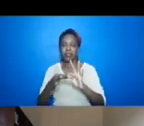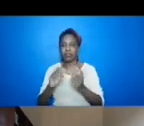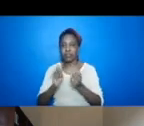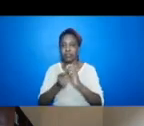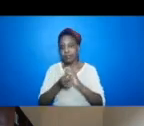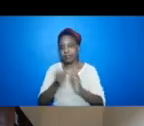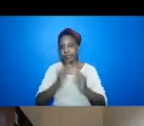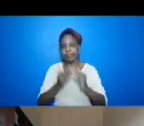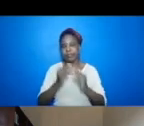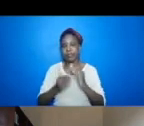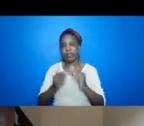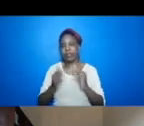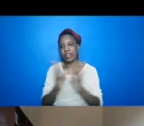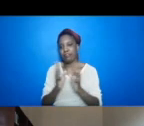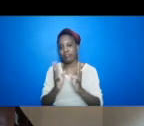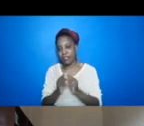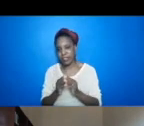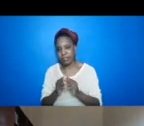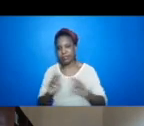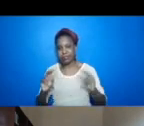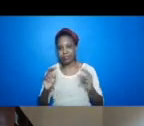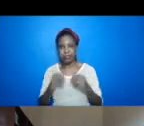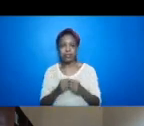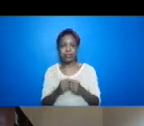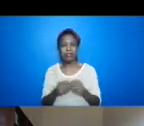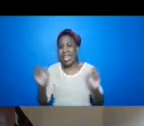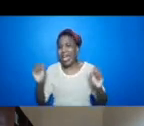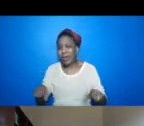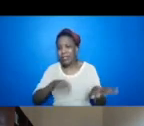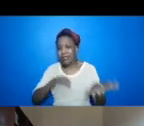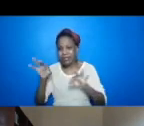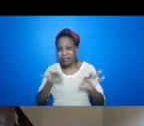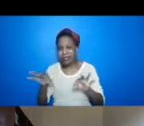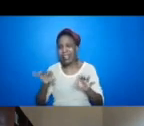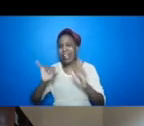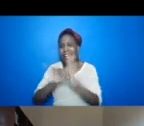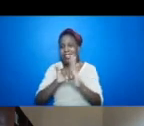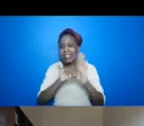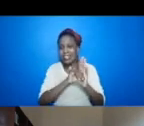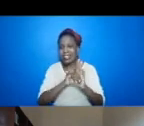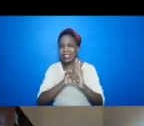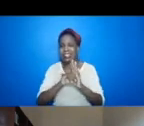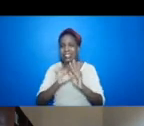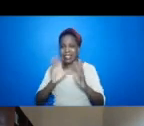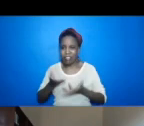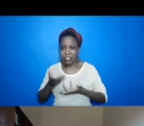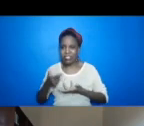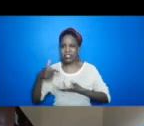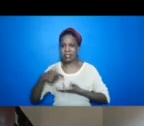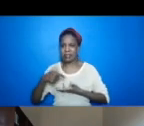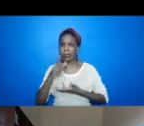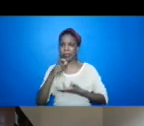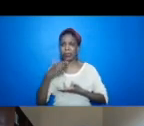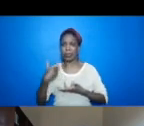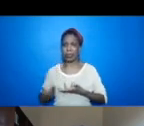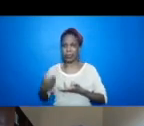So I actually could talk a lot about identity narratives, but I want to talk about one aspect of identity. I skipped a